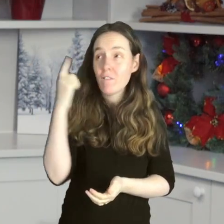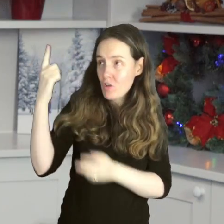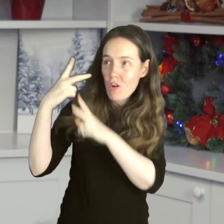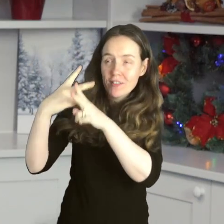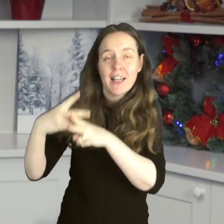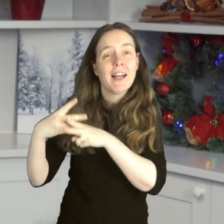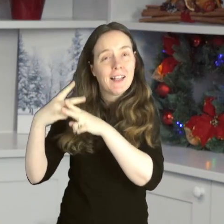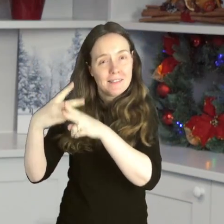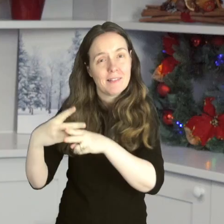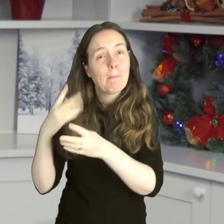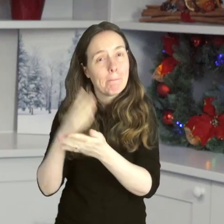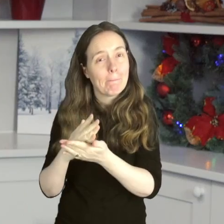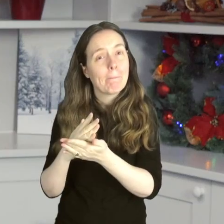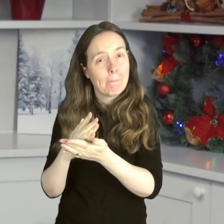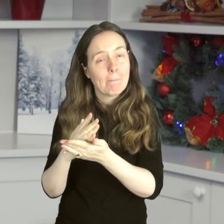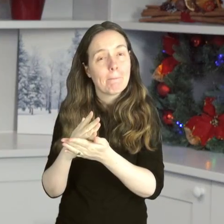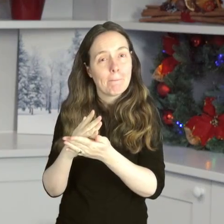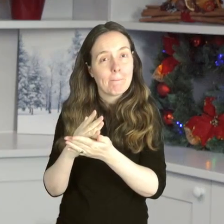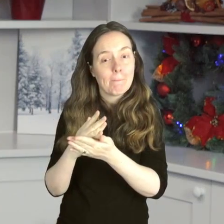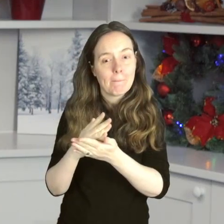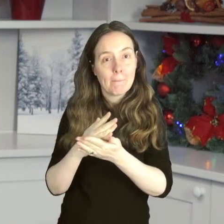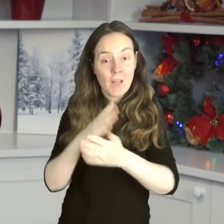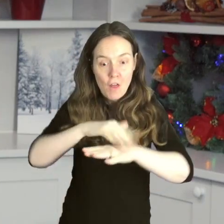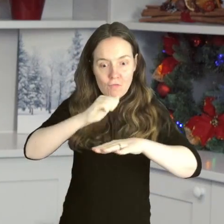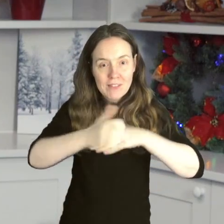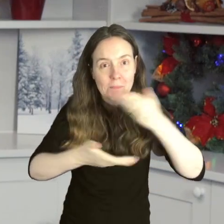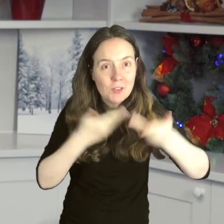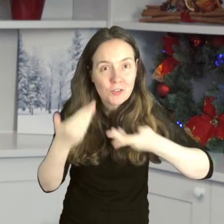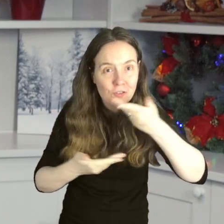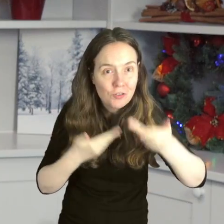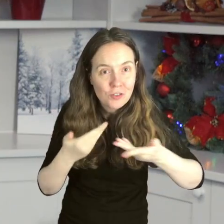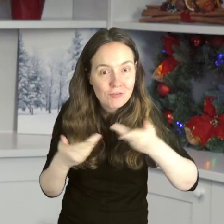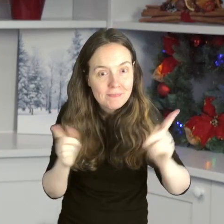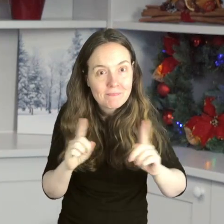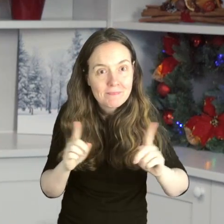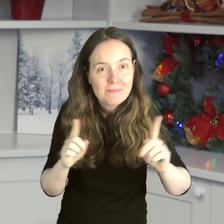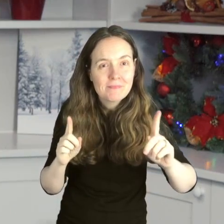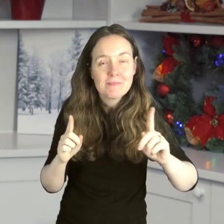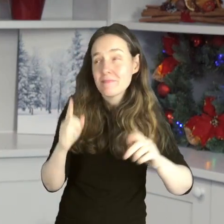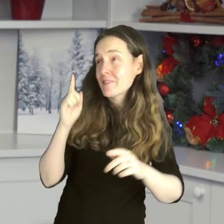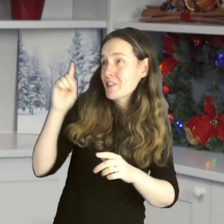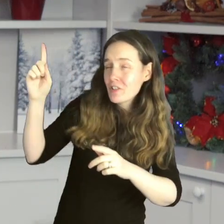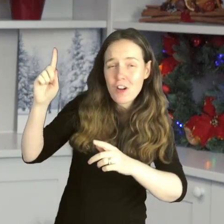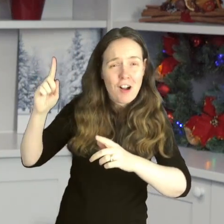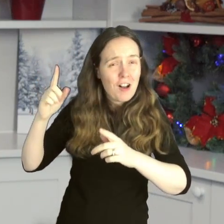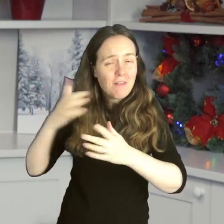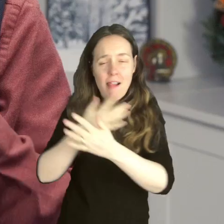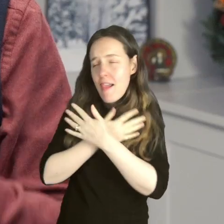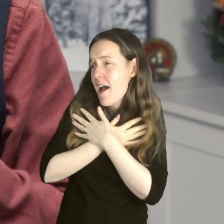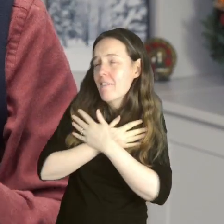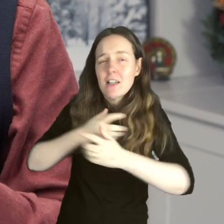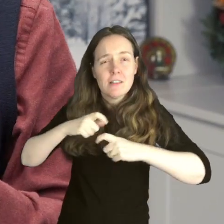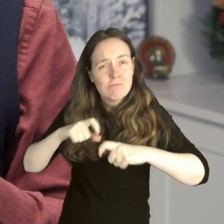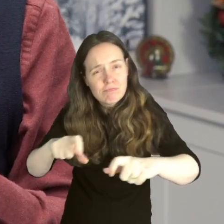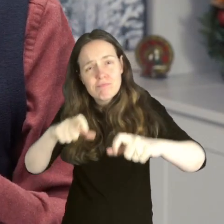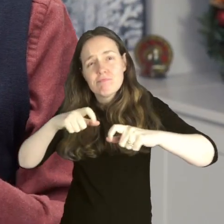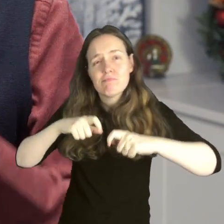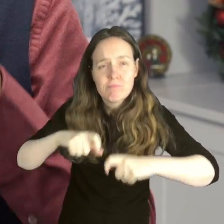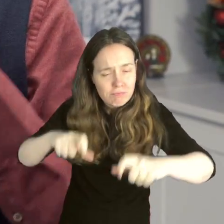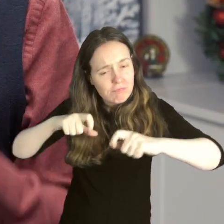cares. The story of Christmas is the story of God's relentless love for